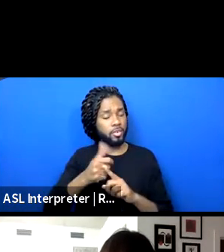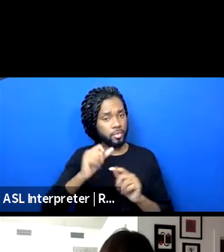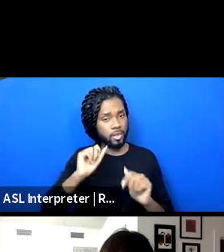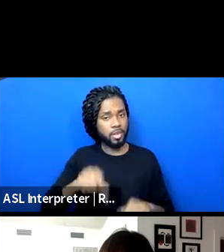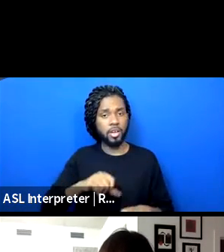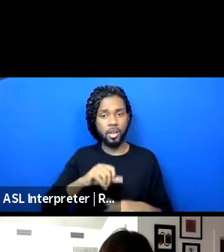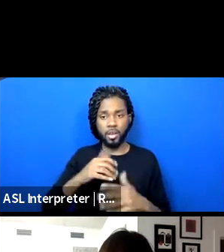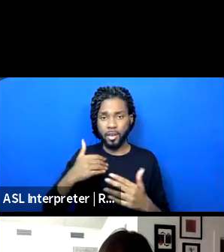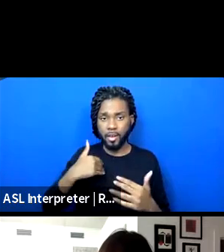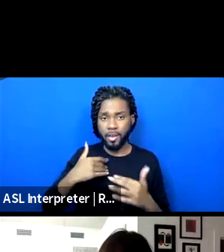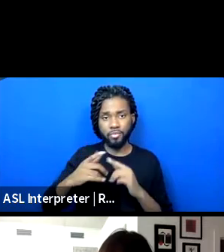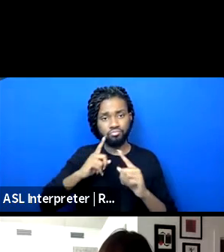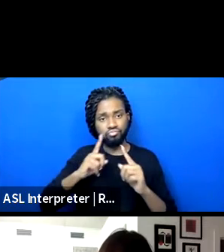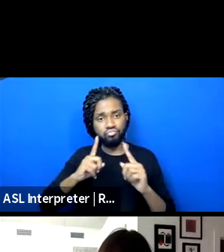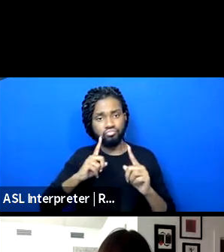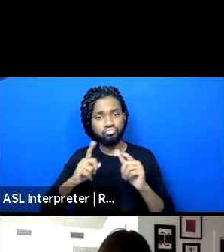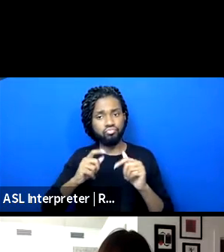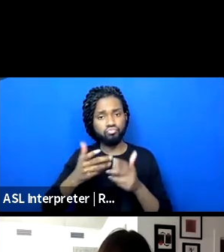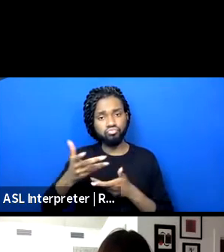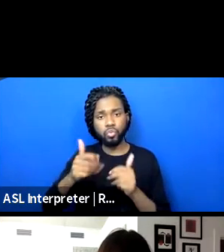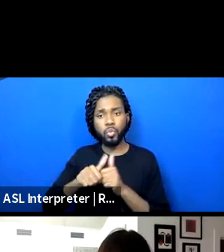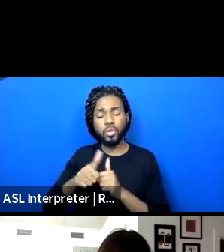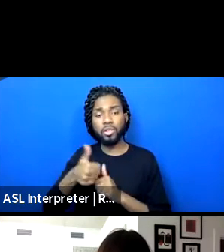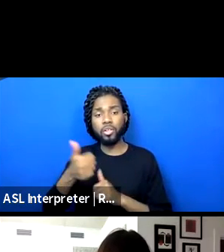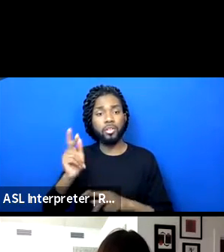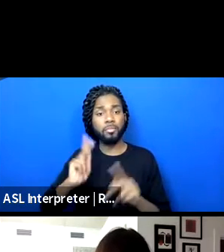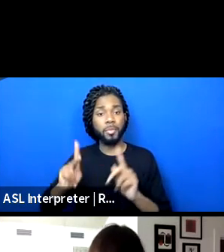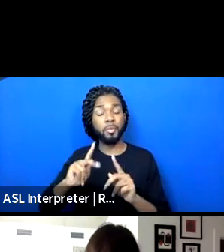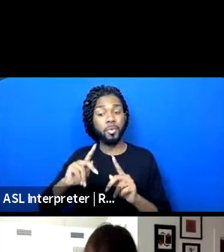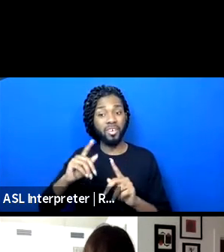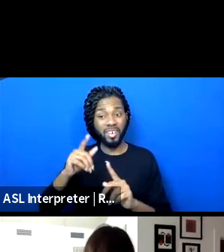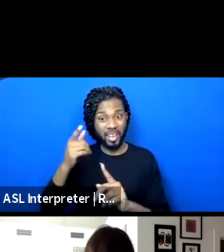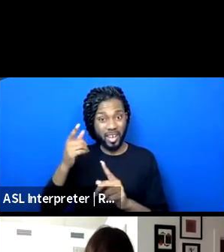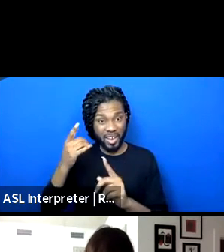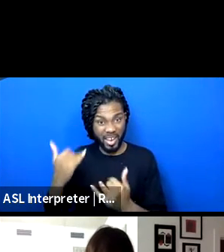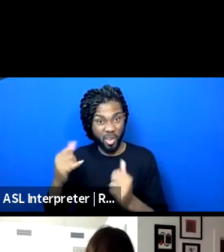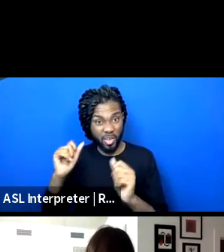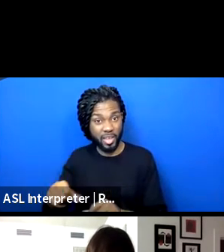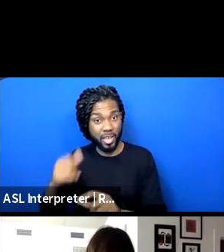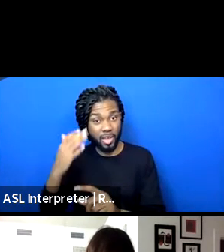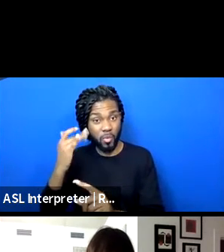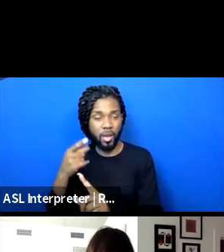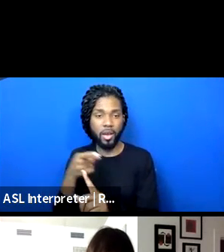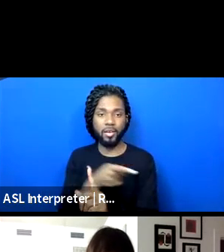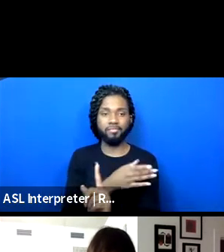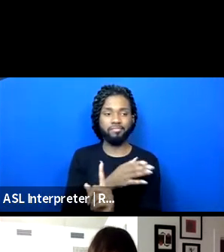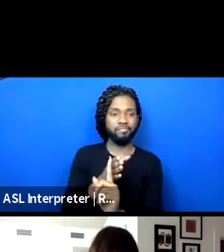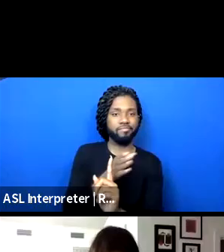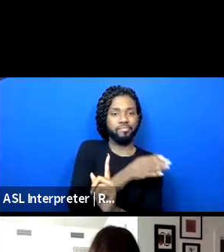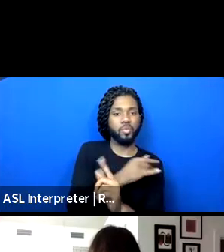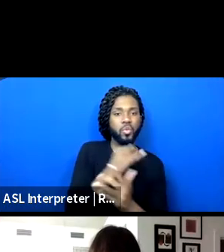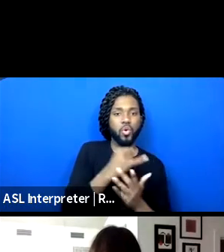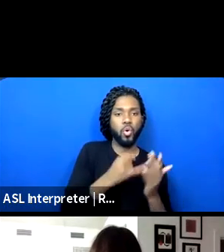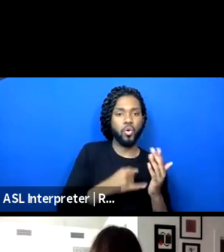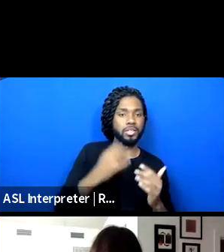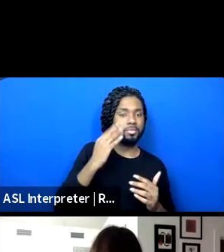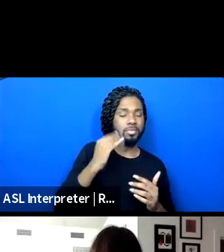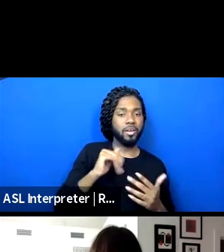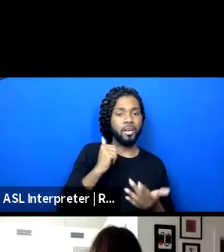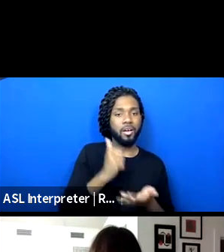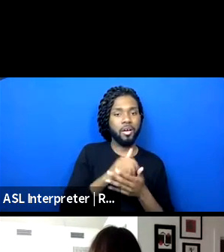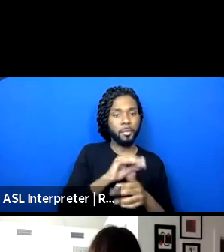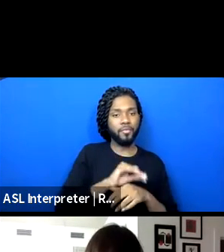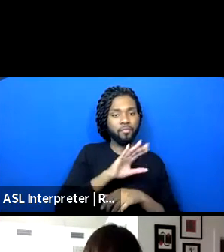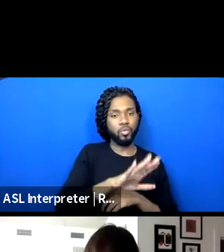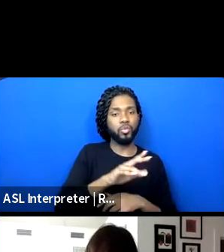engage in conversations with other people is because of that art experience that transformed her comprehension of